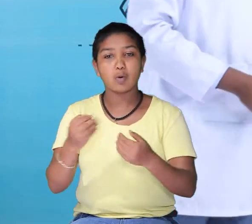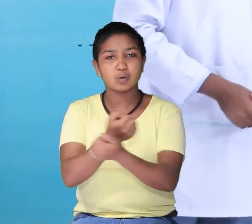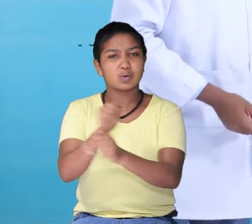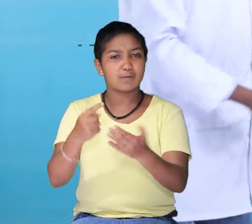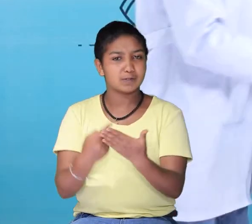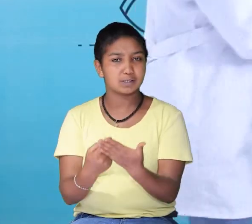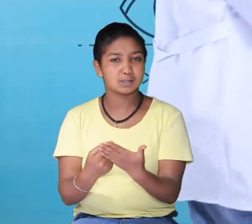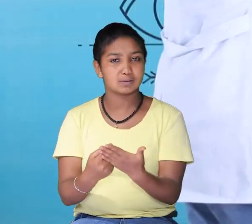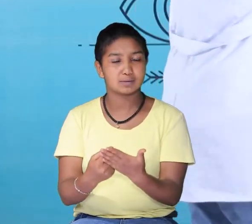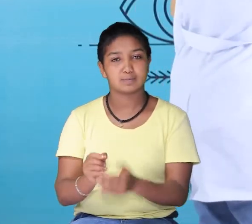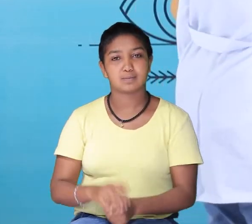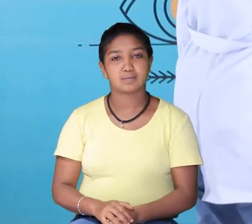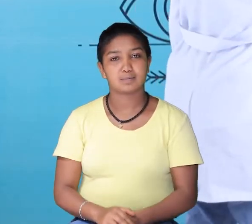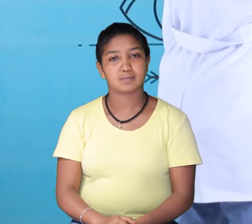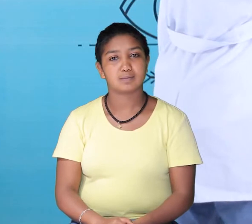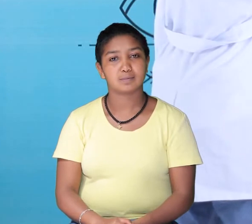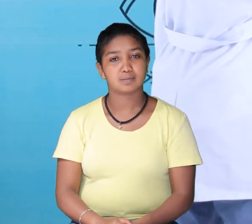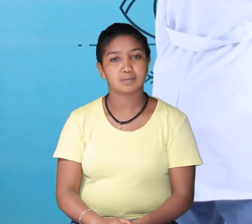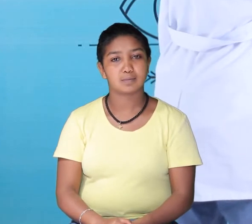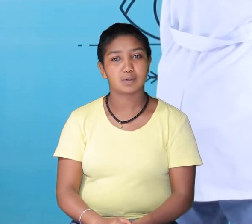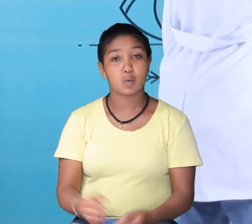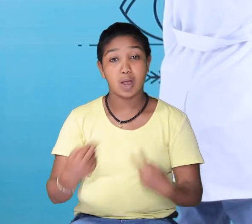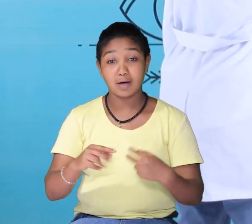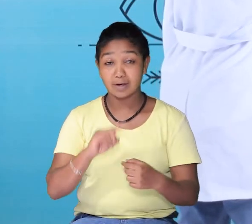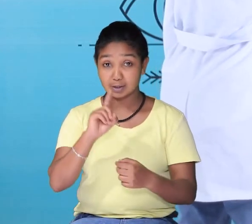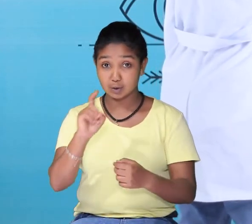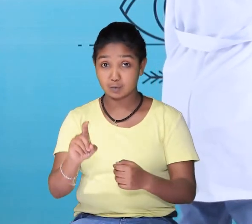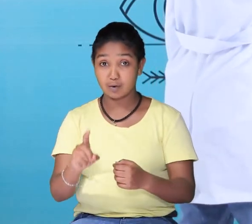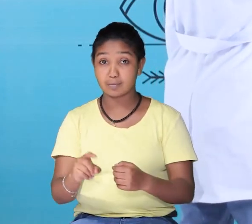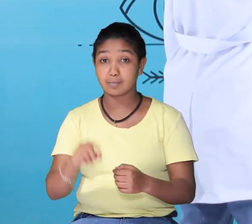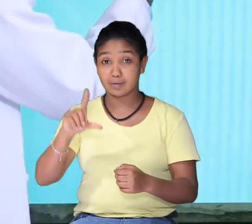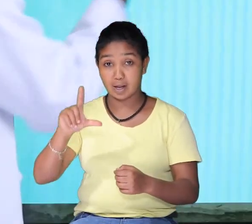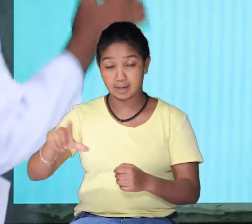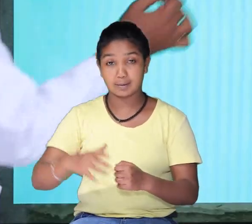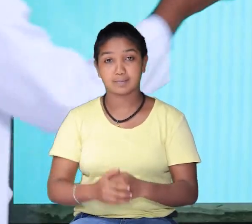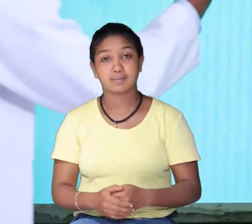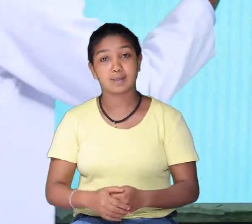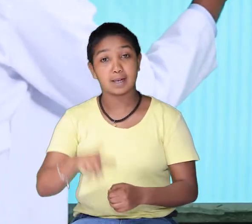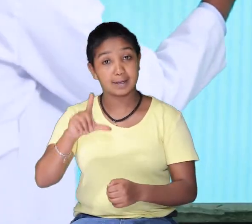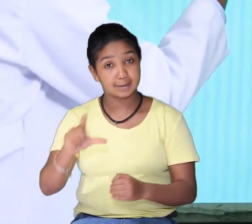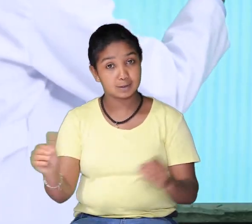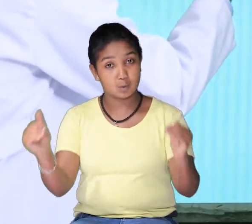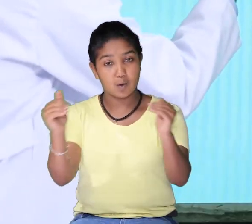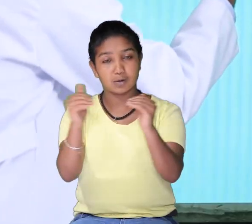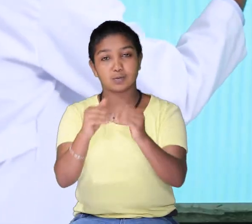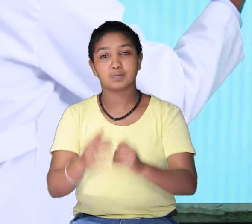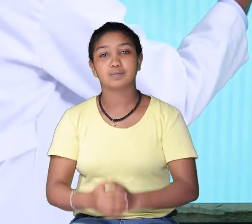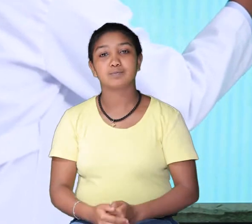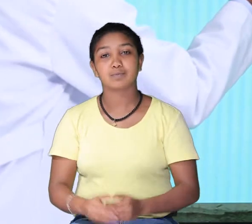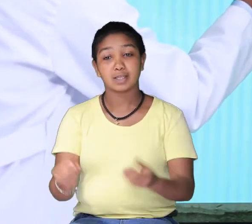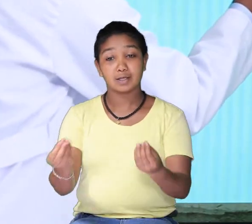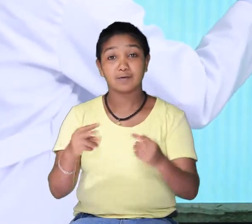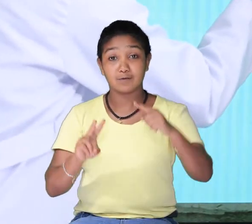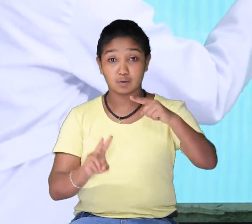solve this? Well, we are asked to find the angular momentum. And angular momentum is